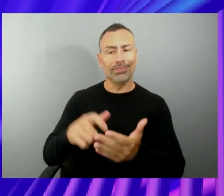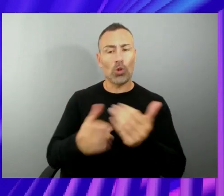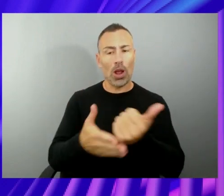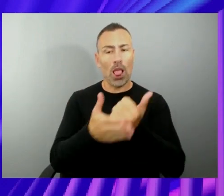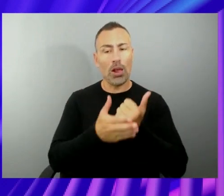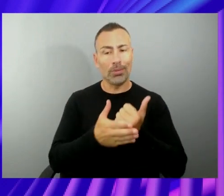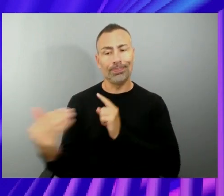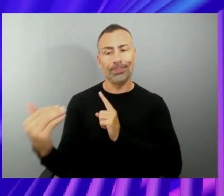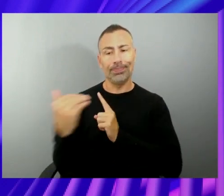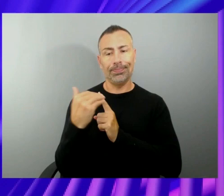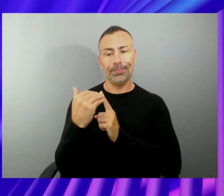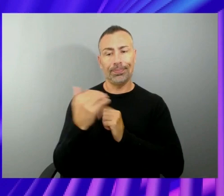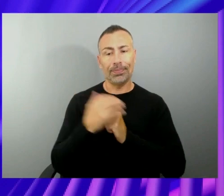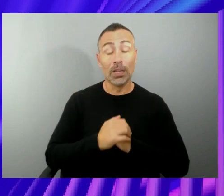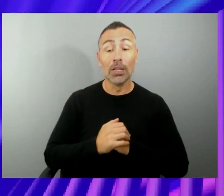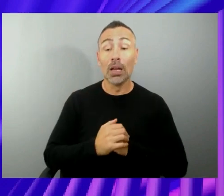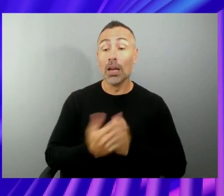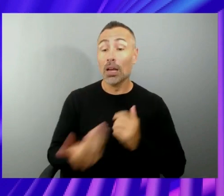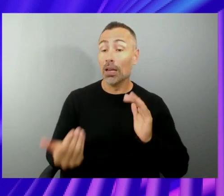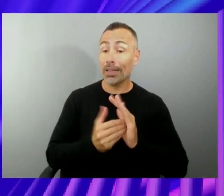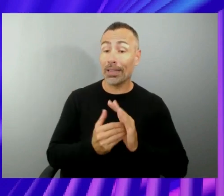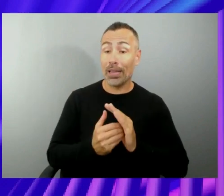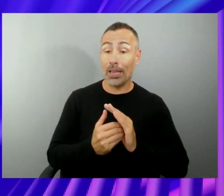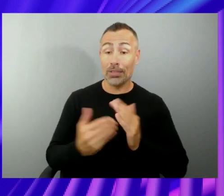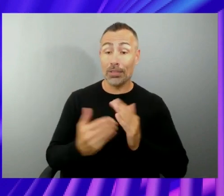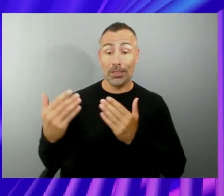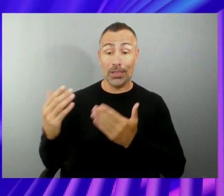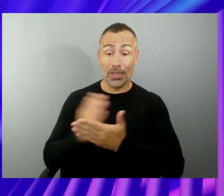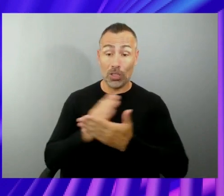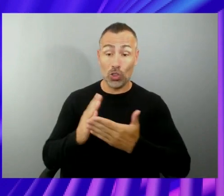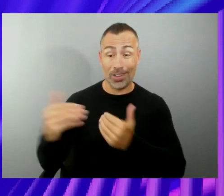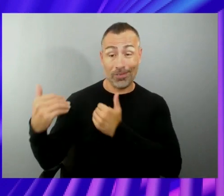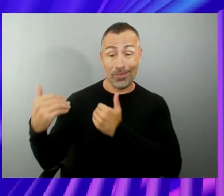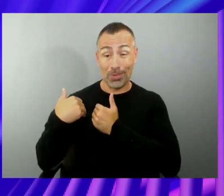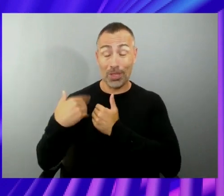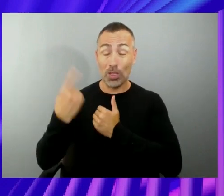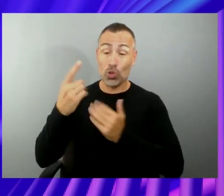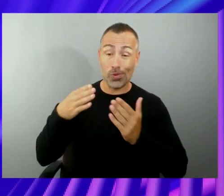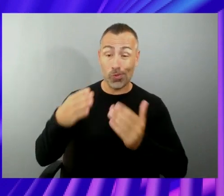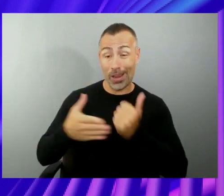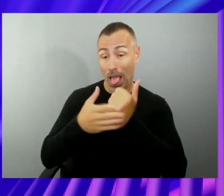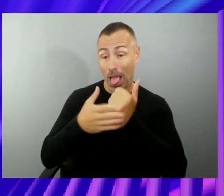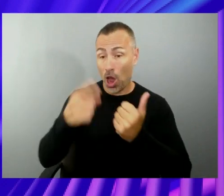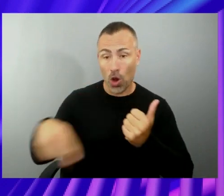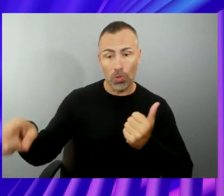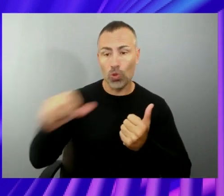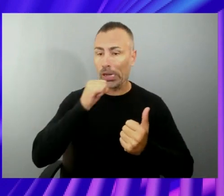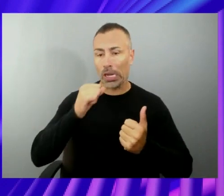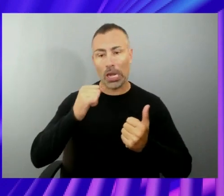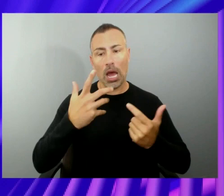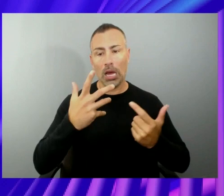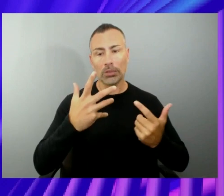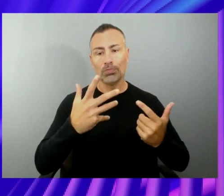shared responsibility model, it is a bridge. It's not a wall. We're here to help you. Check out the blog, and that's